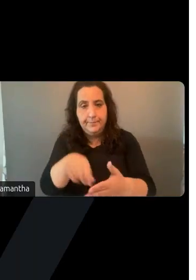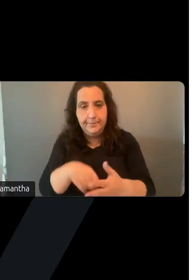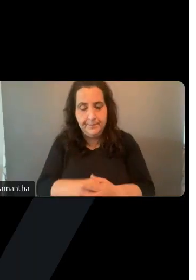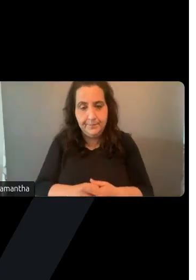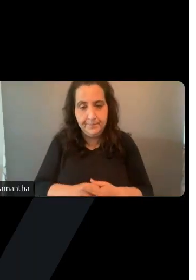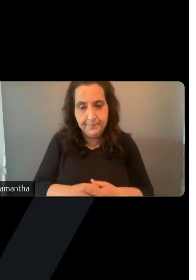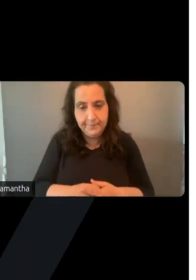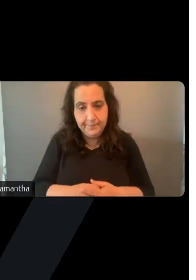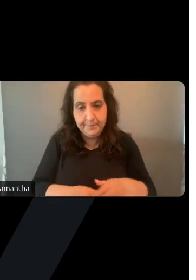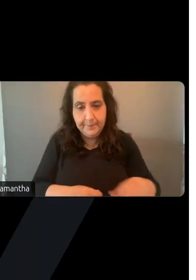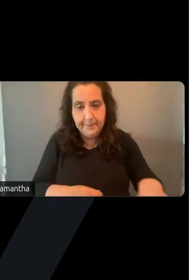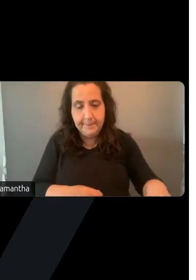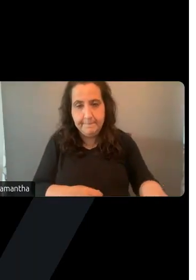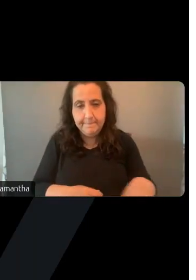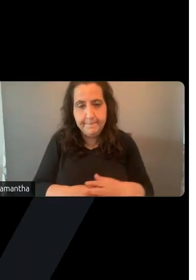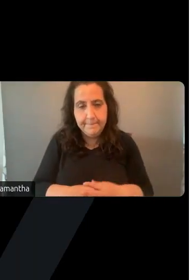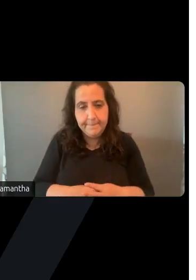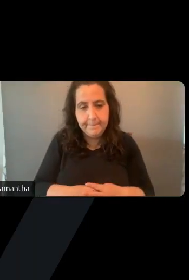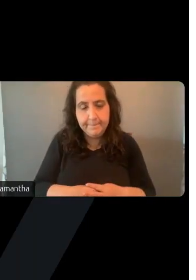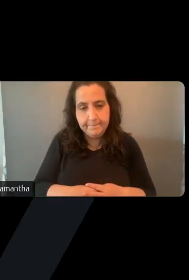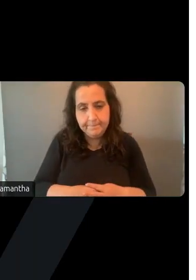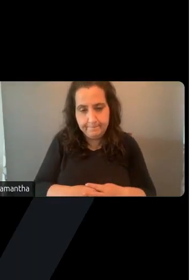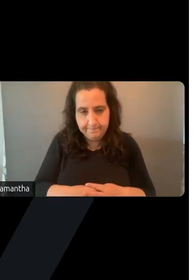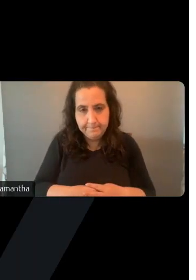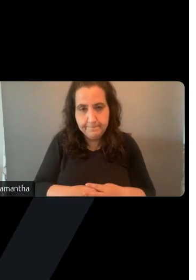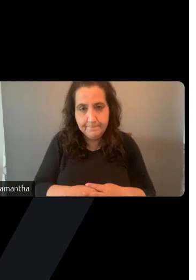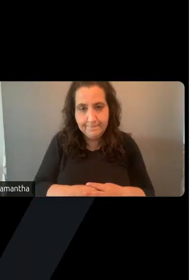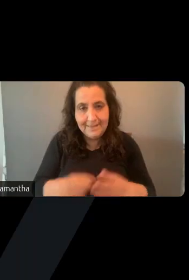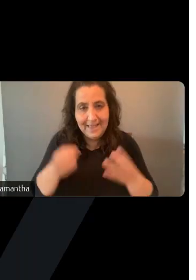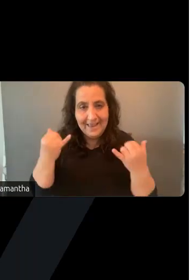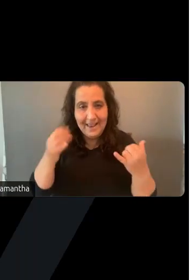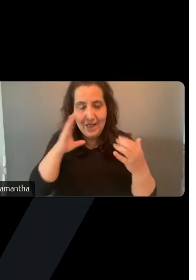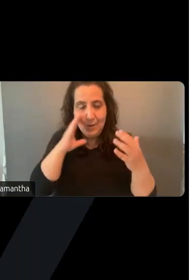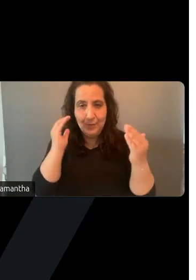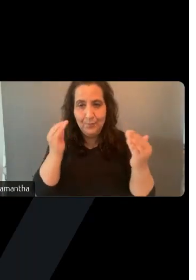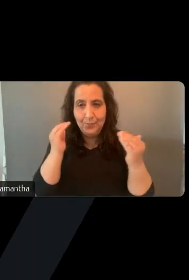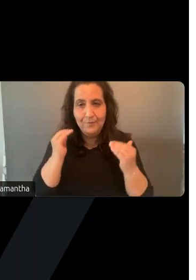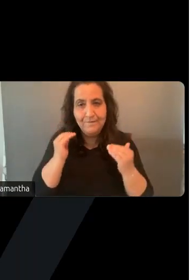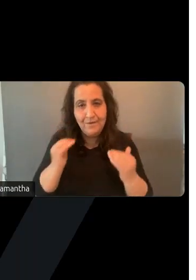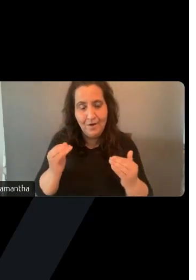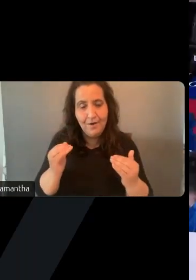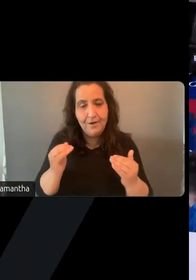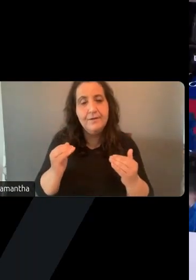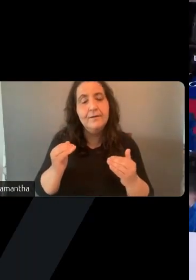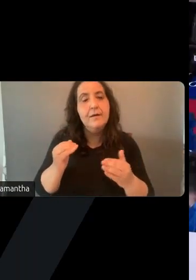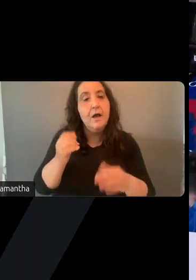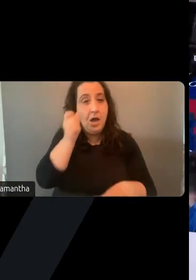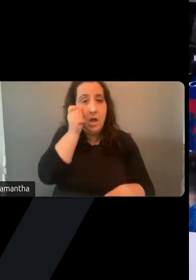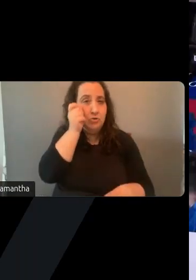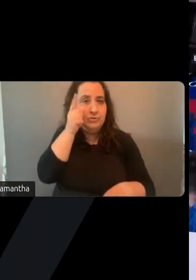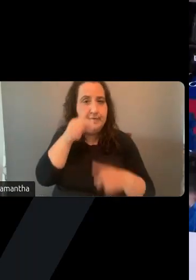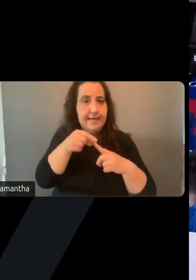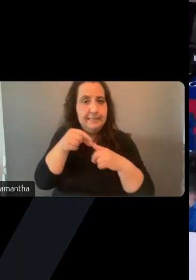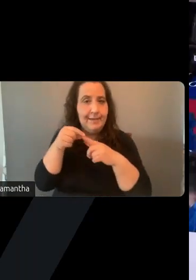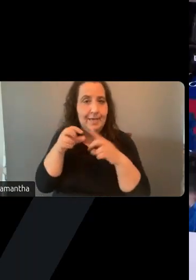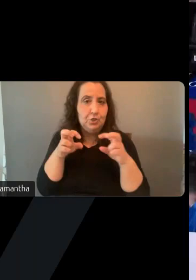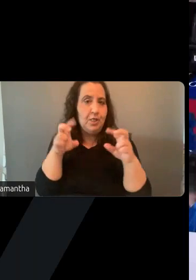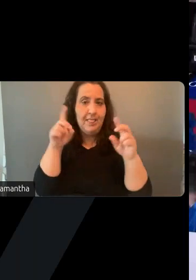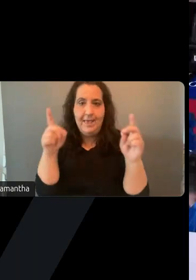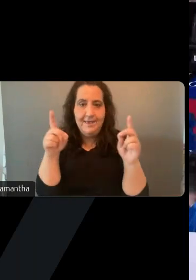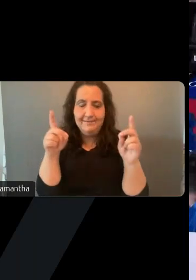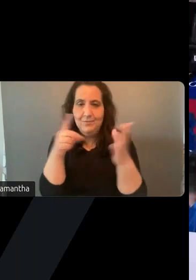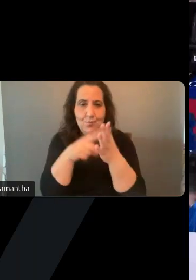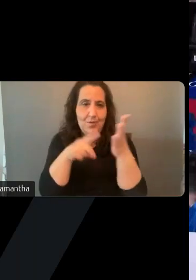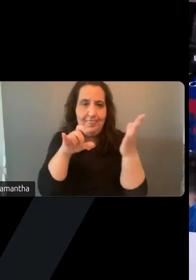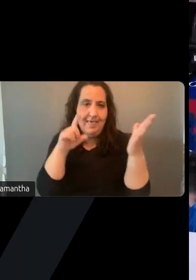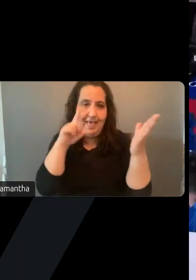And I just want to make sure. Okay, and now we're going to move on to understanding the special education landscape. And